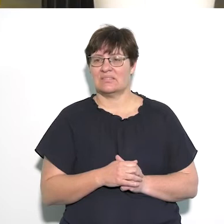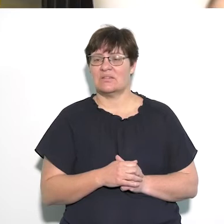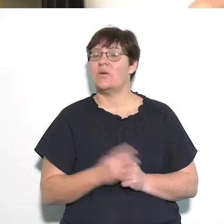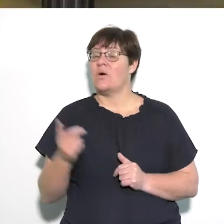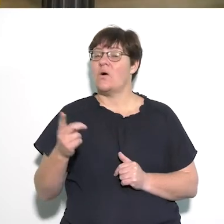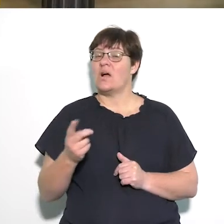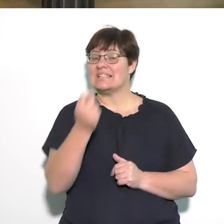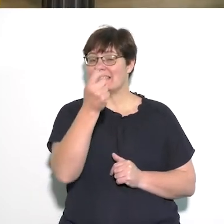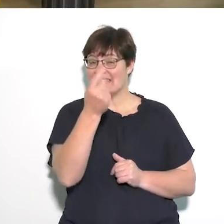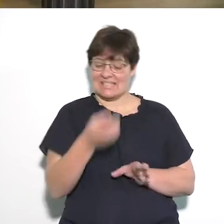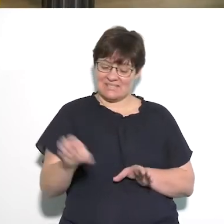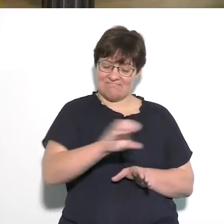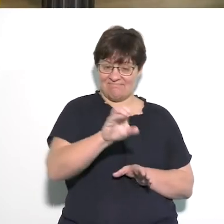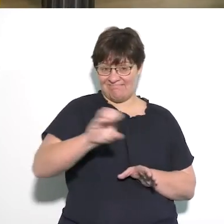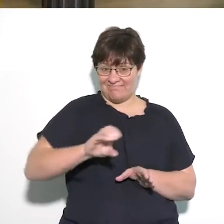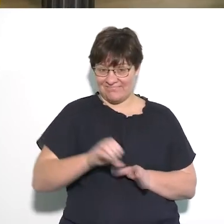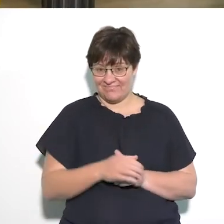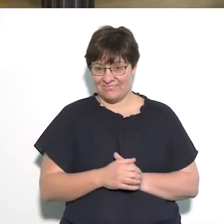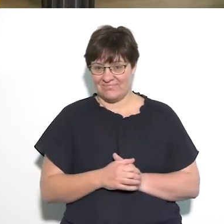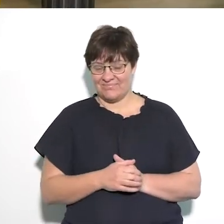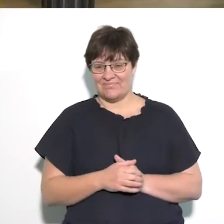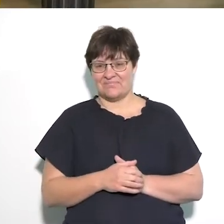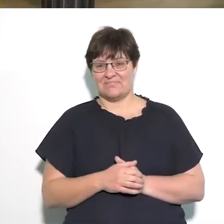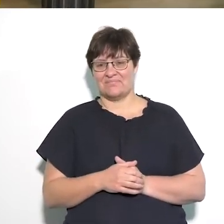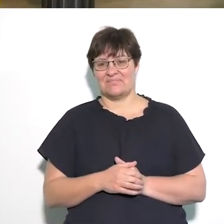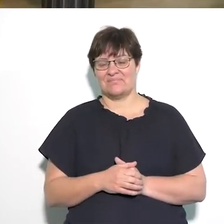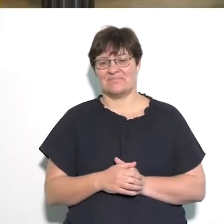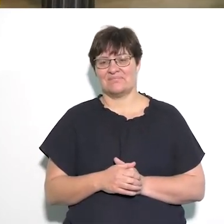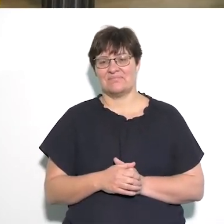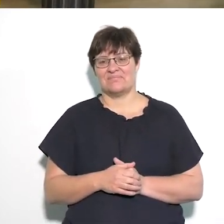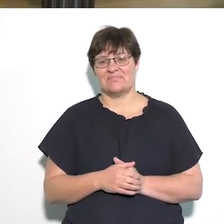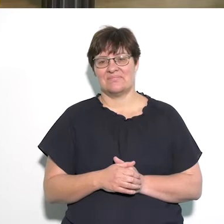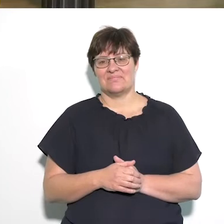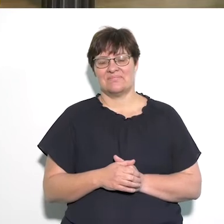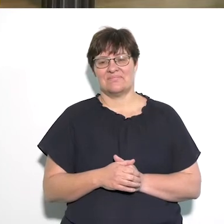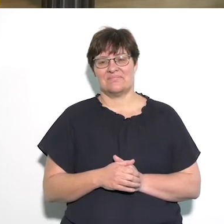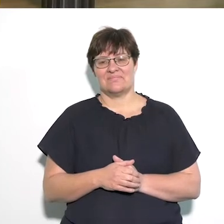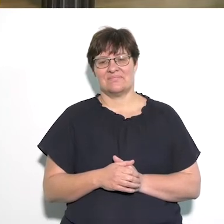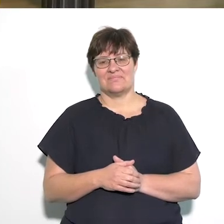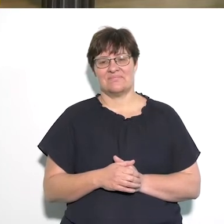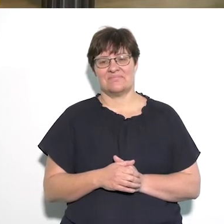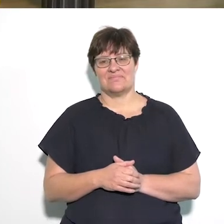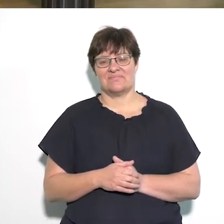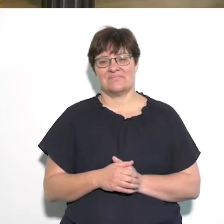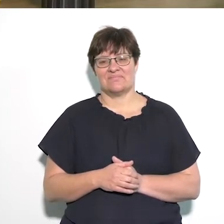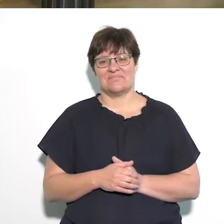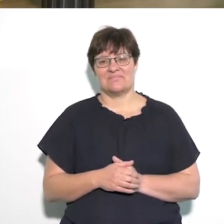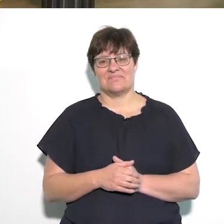And then we're going to use our sunflowers and we're just going to pop them on top for the middle of our sunflower.